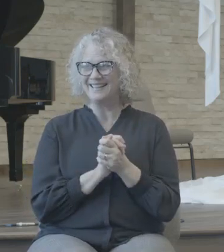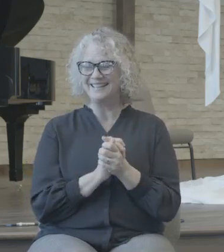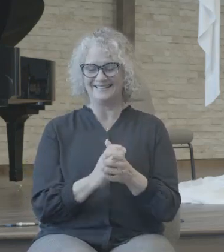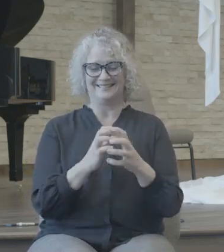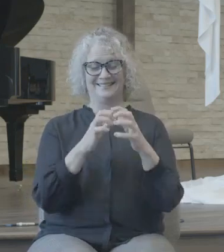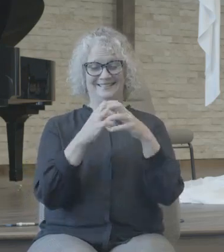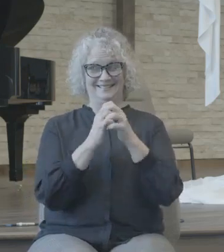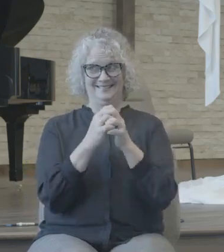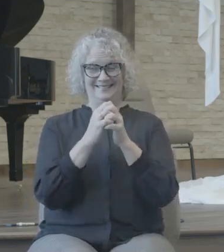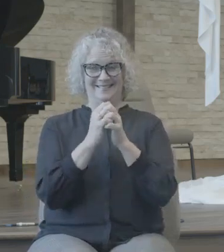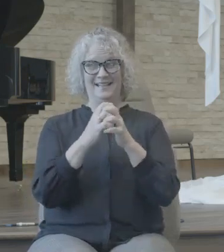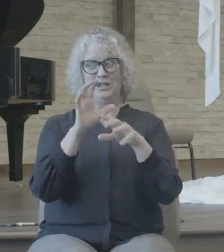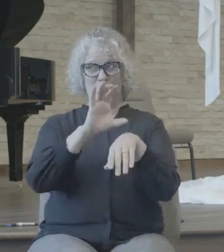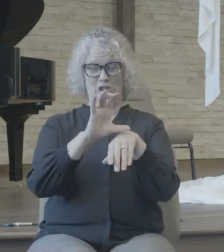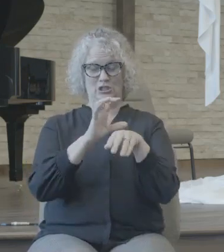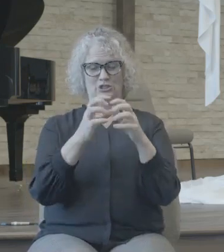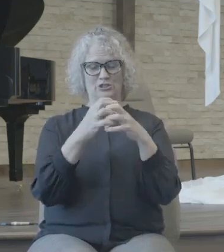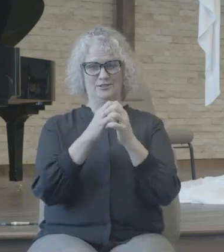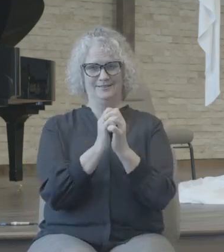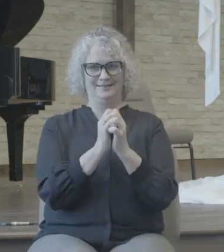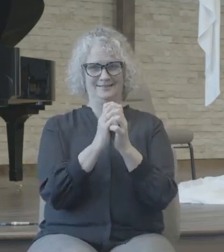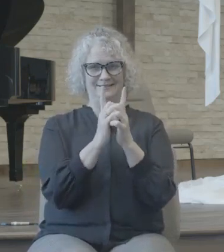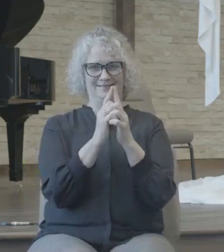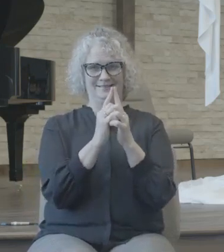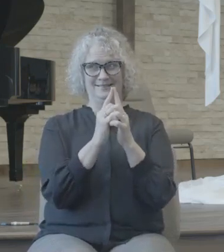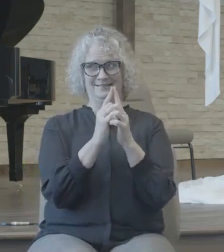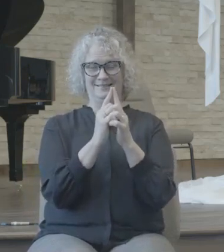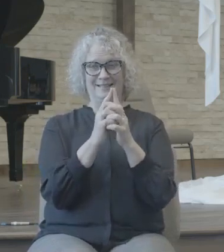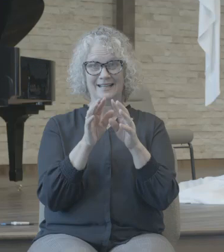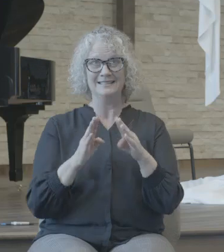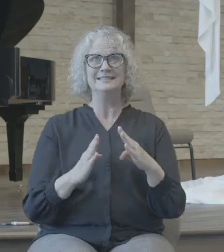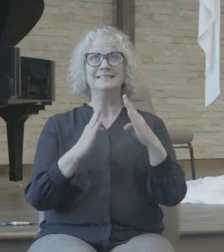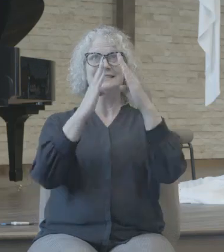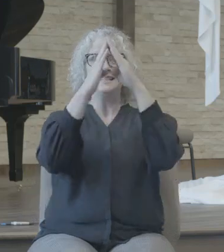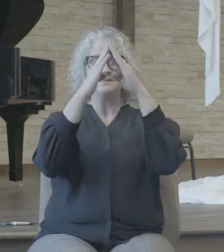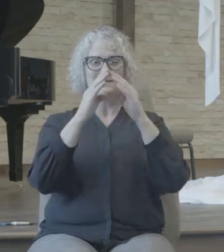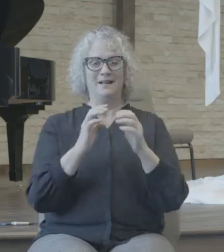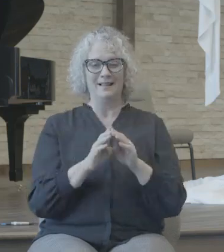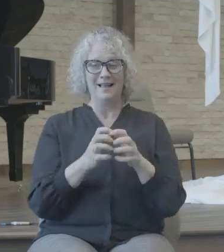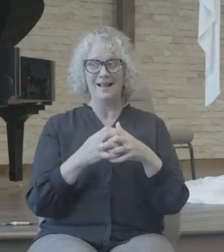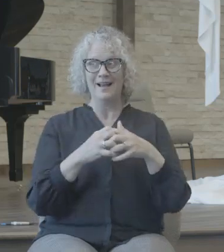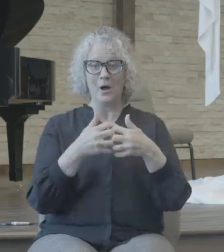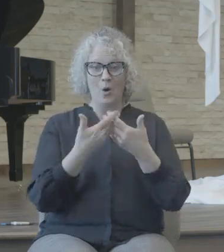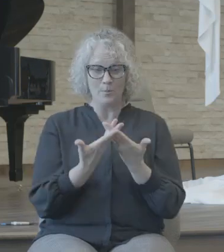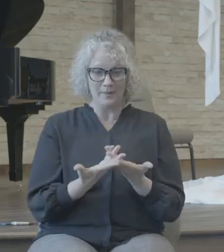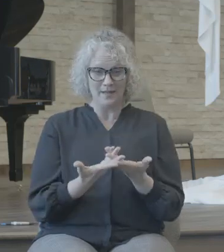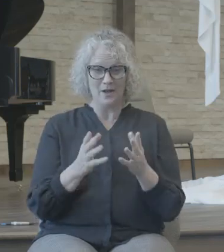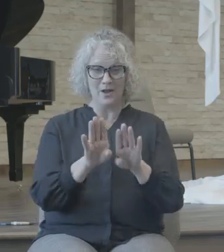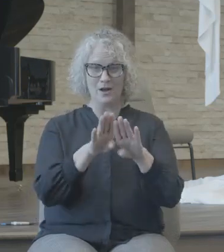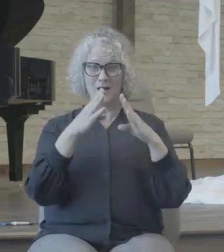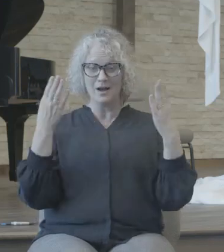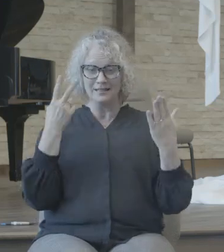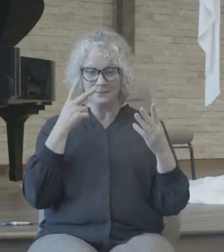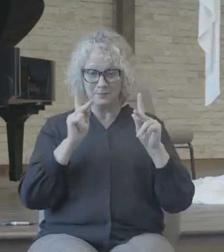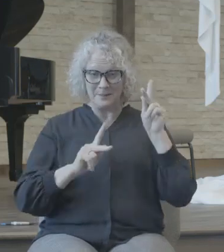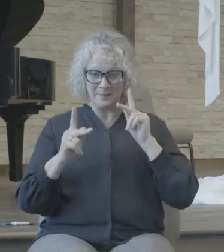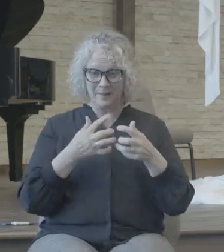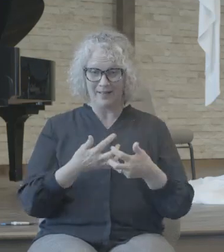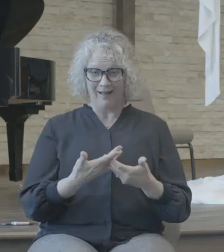church. Here's the steeple. Open the doors and see all the